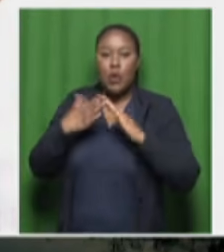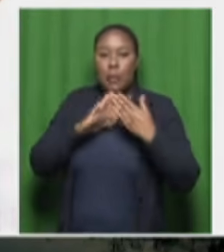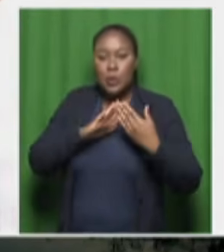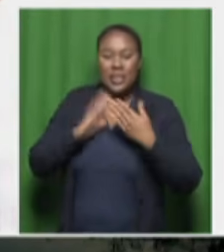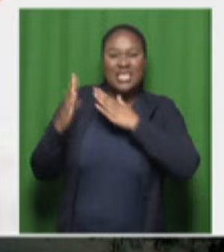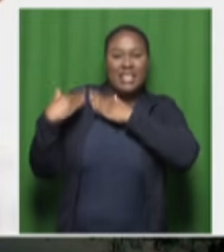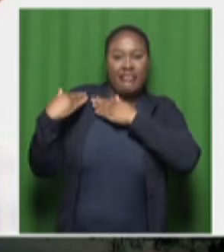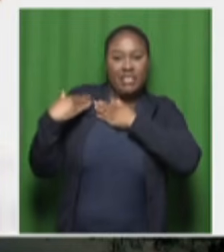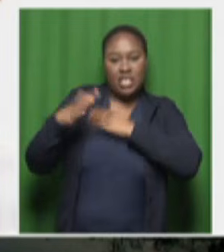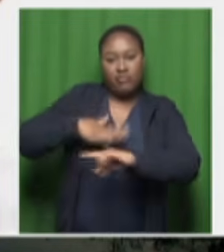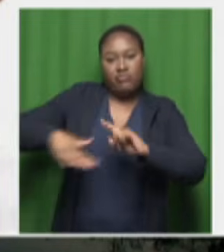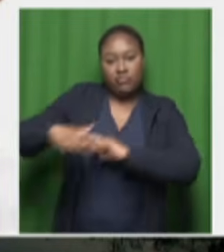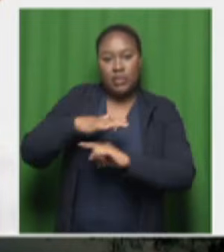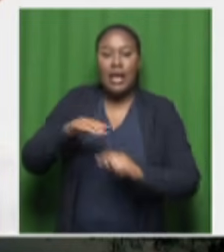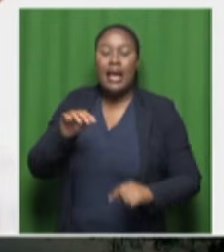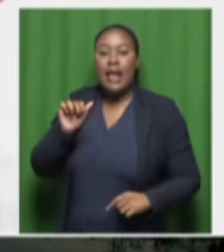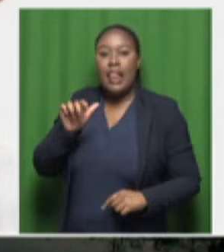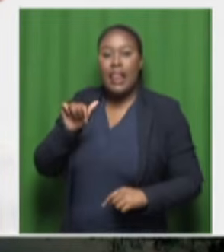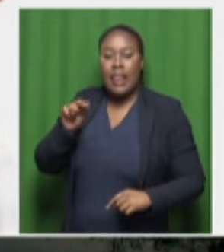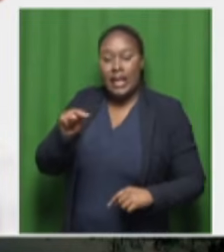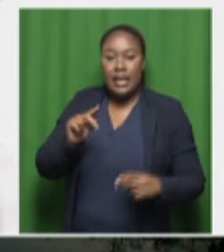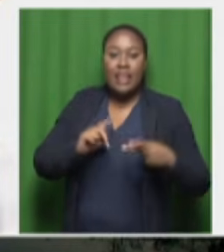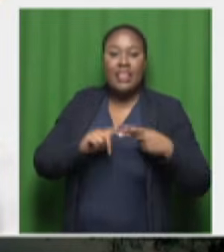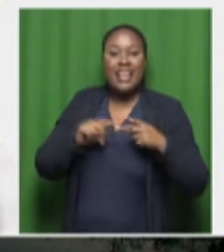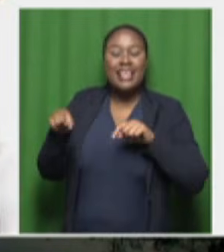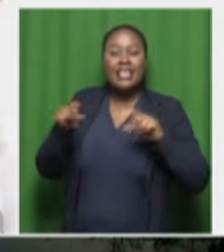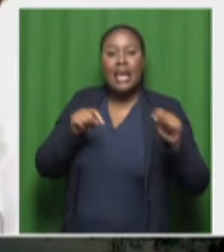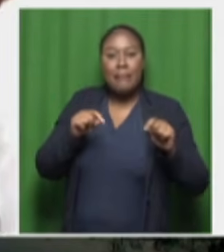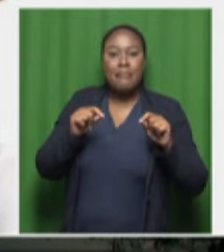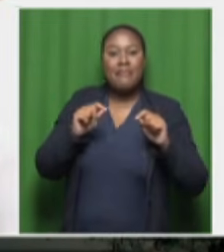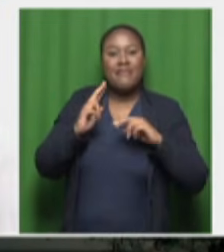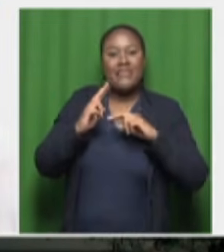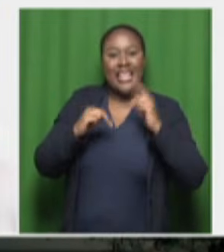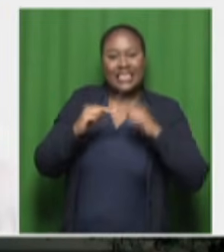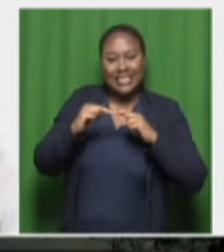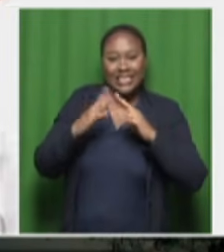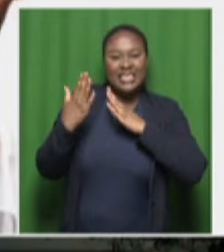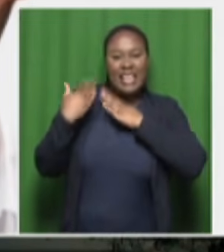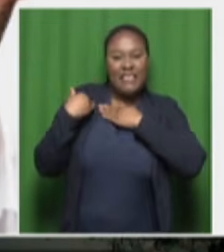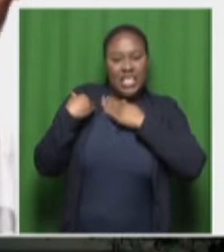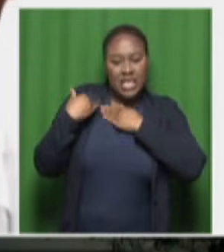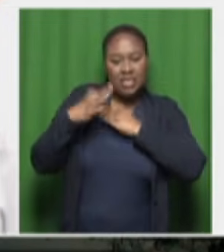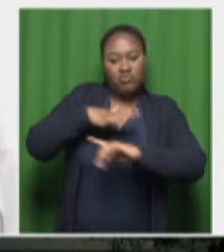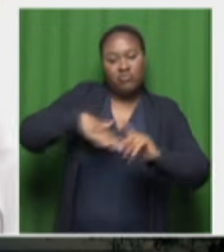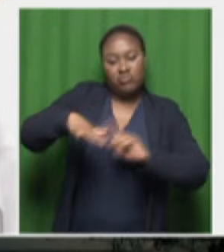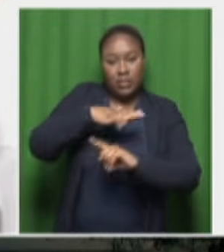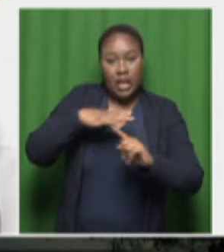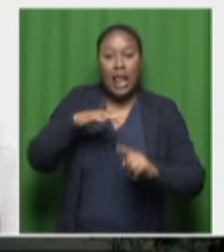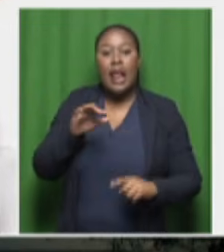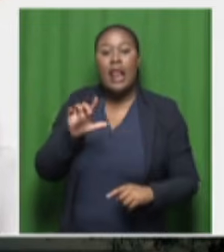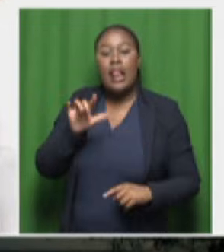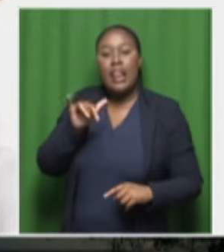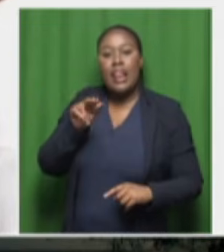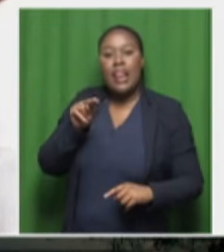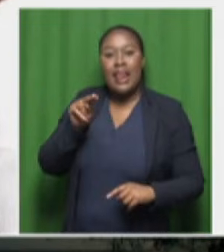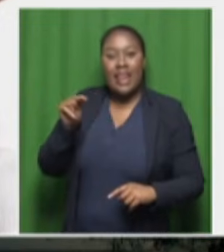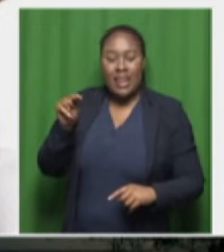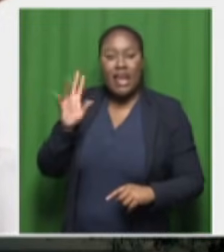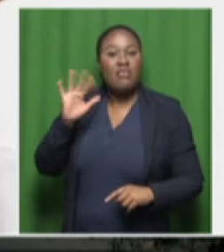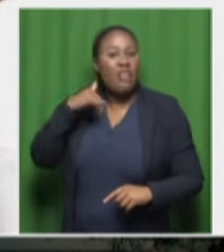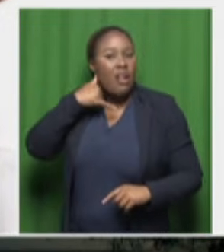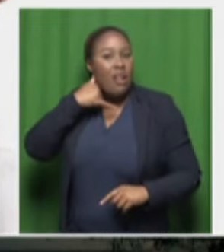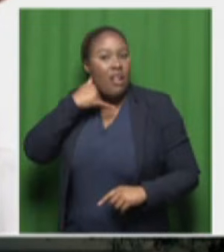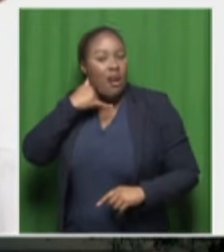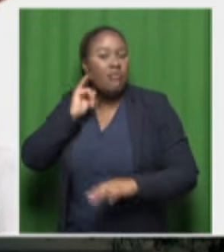Reagan, as well as Cape Flats Safety Forum Secretary Lynn Phillips, who will join us via telephone.